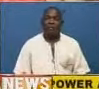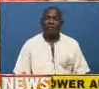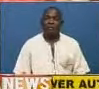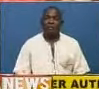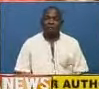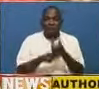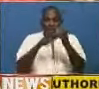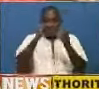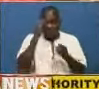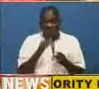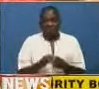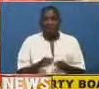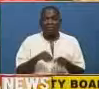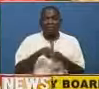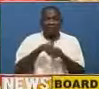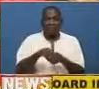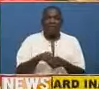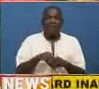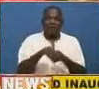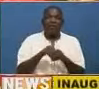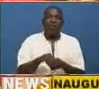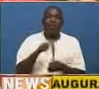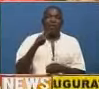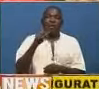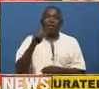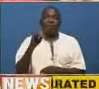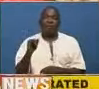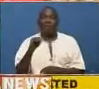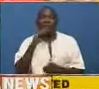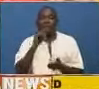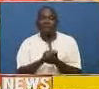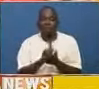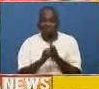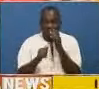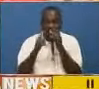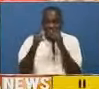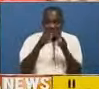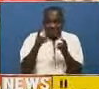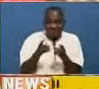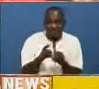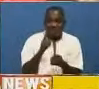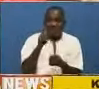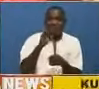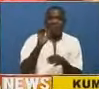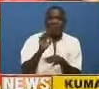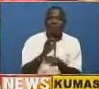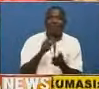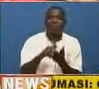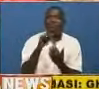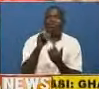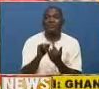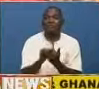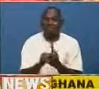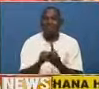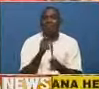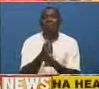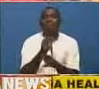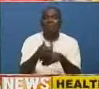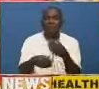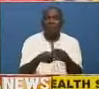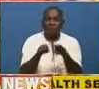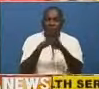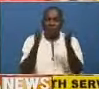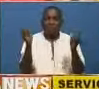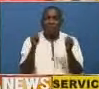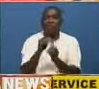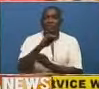The Deputy Minister for Trade, Mr. Otrebefi, said the One District, One Factory initiative is on course to